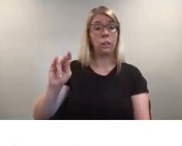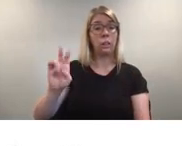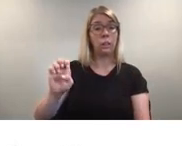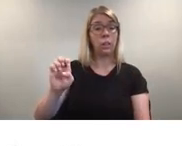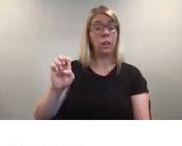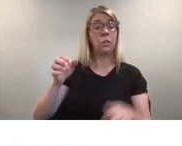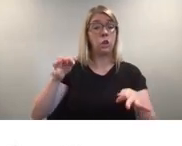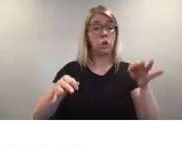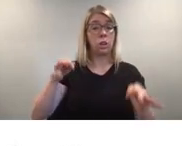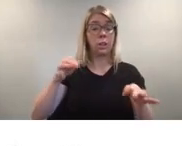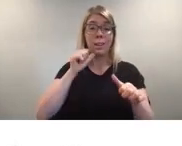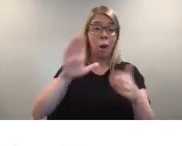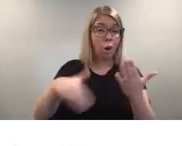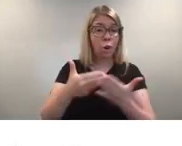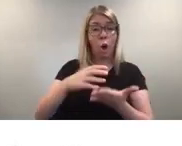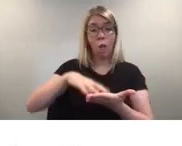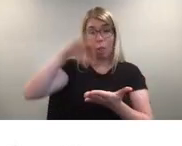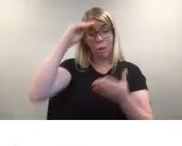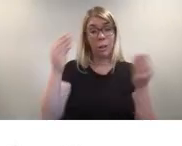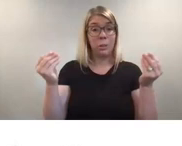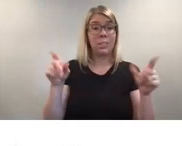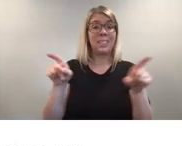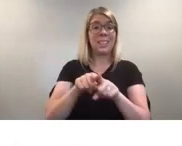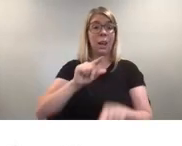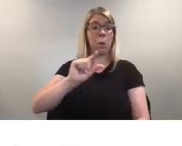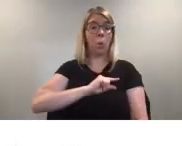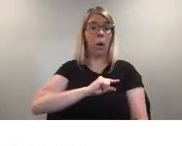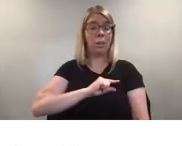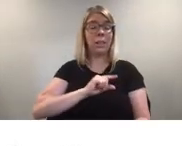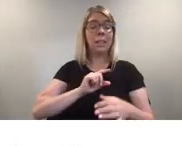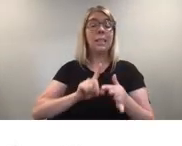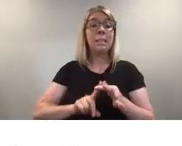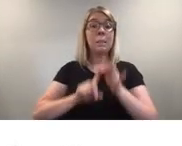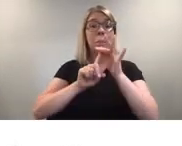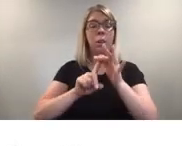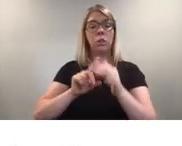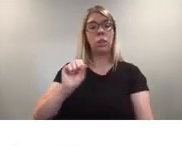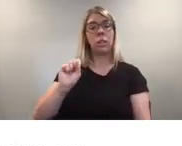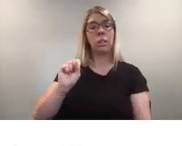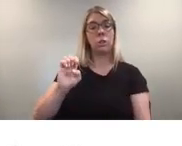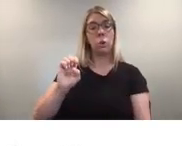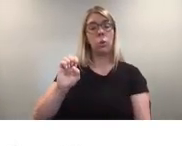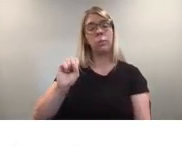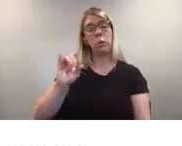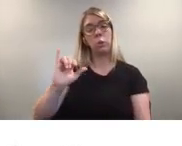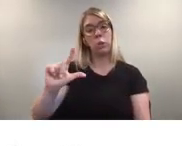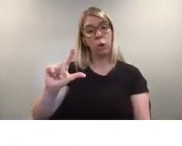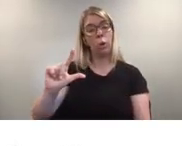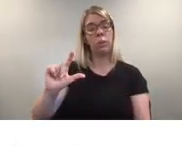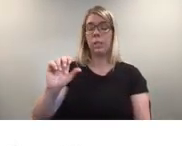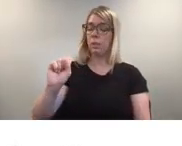learning materials are of the same quality, particularly when it comes to presenting socio-cultural diversity, perspective, and